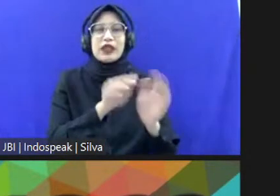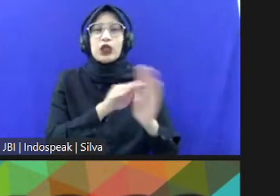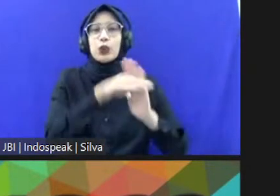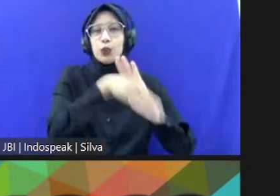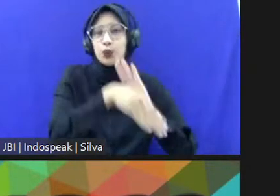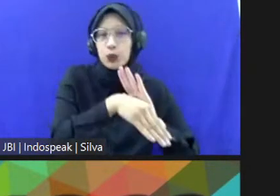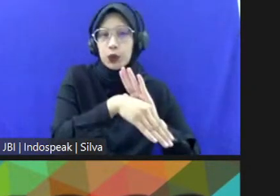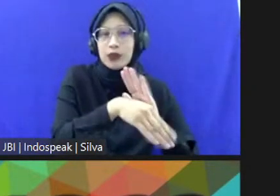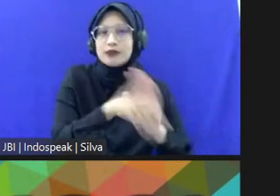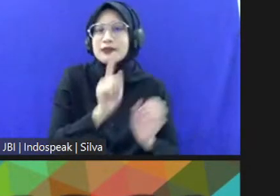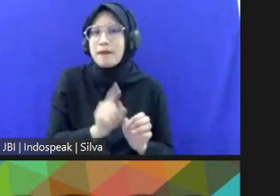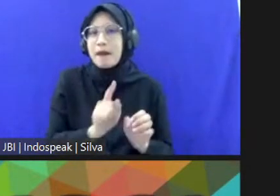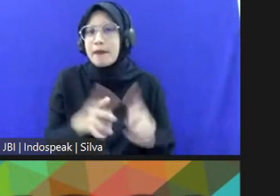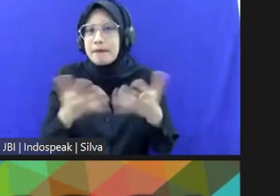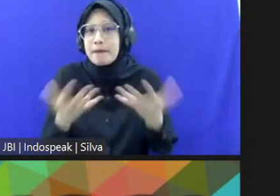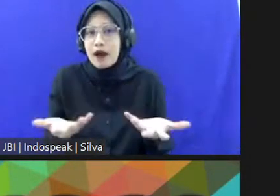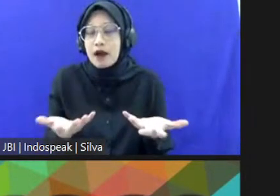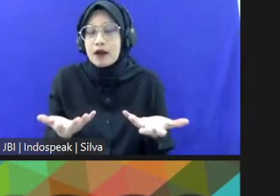have